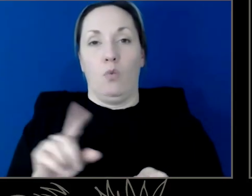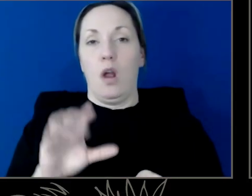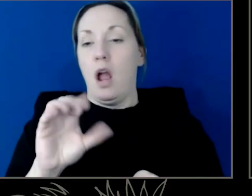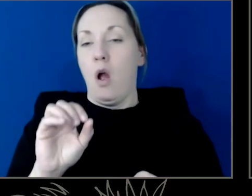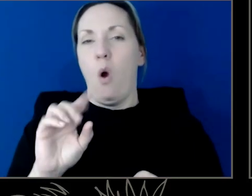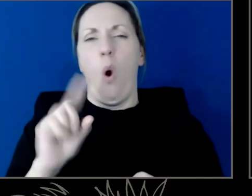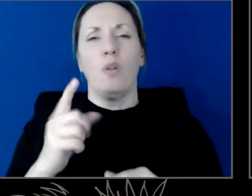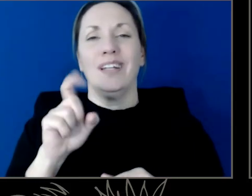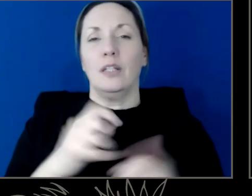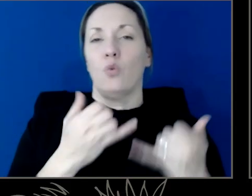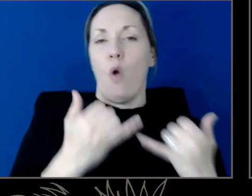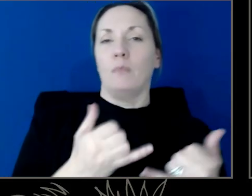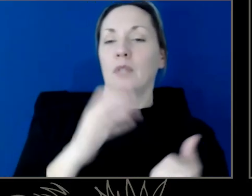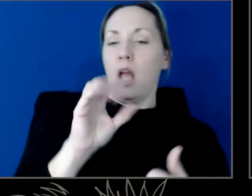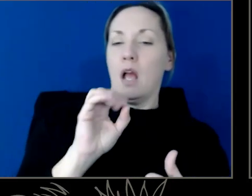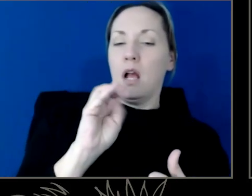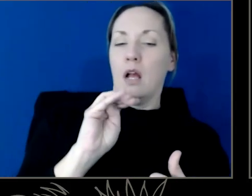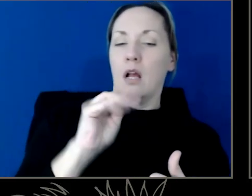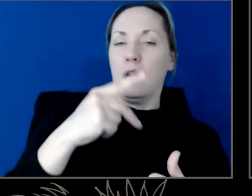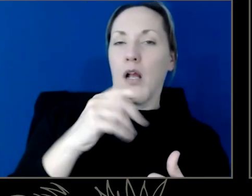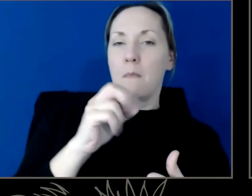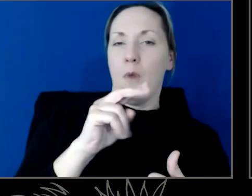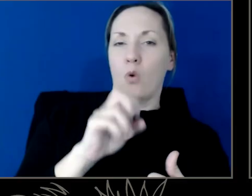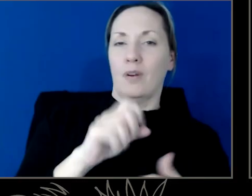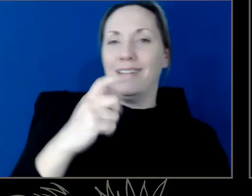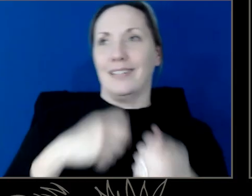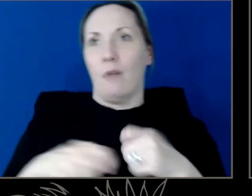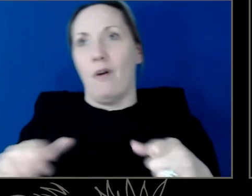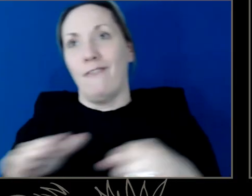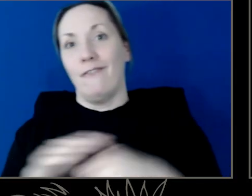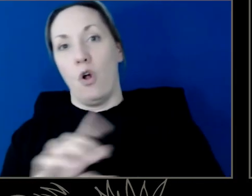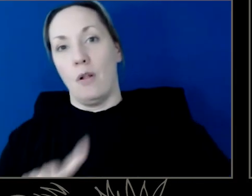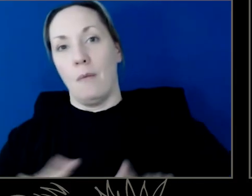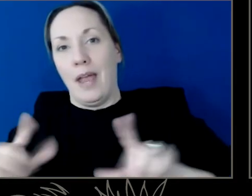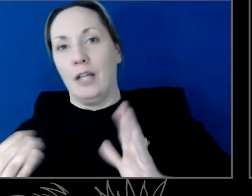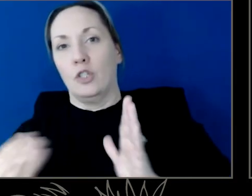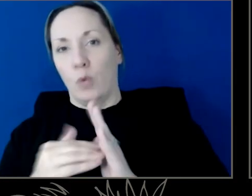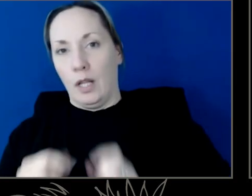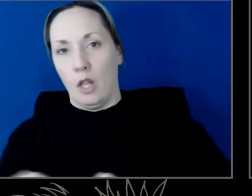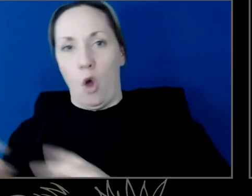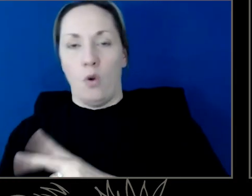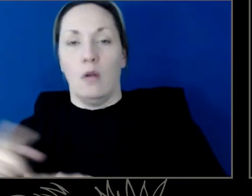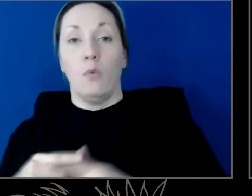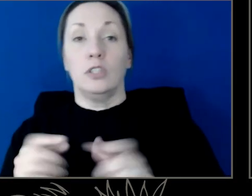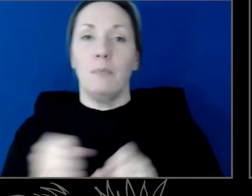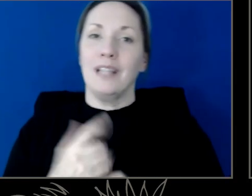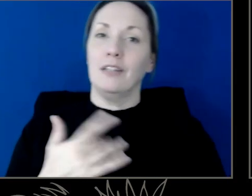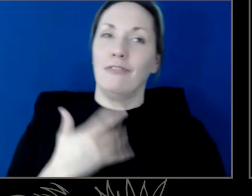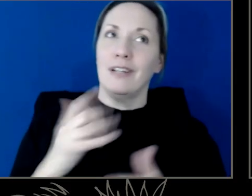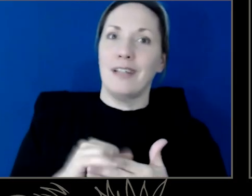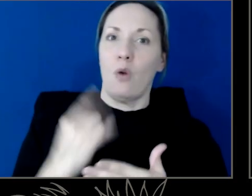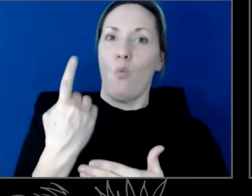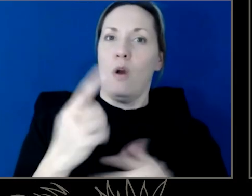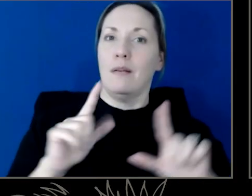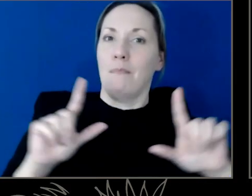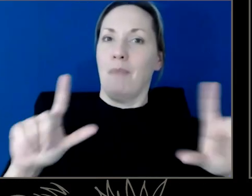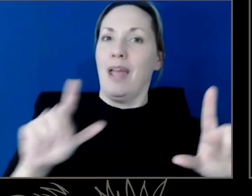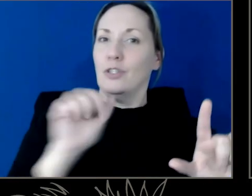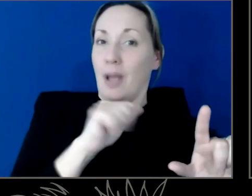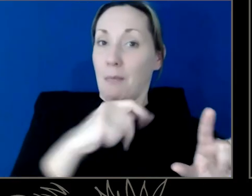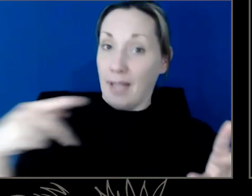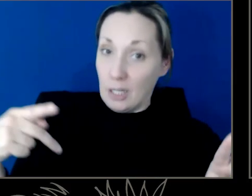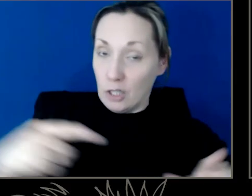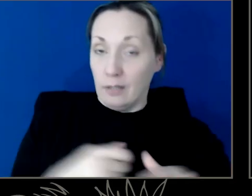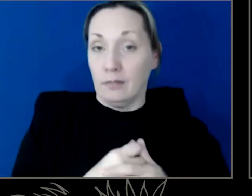component needed is only updated instead of doing a full page reload as well, which makes it feel like a single